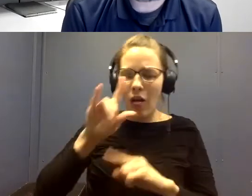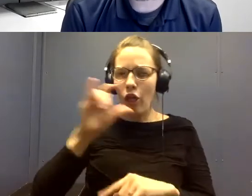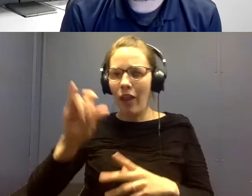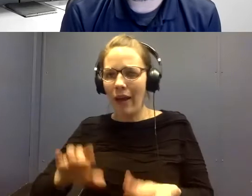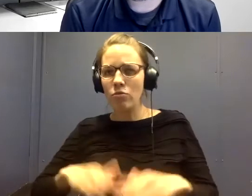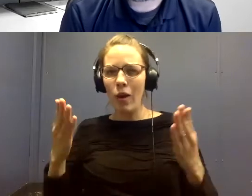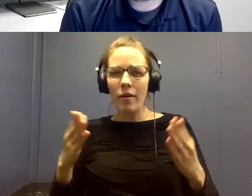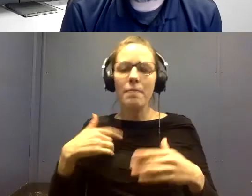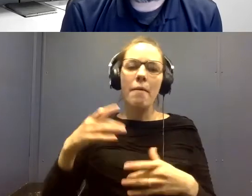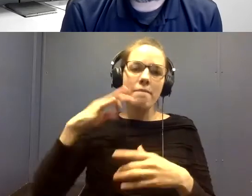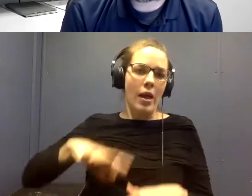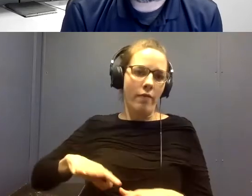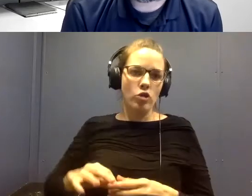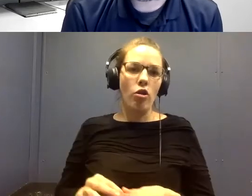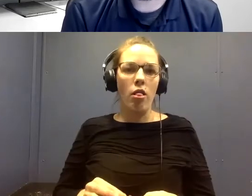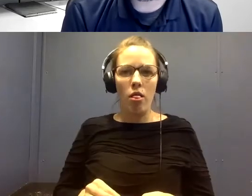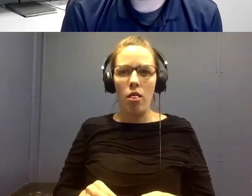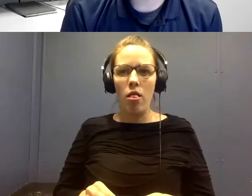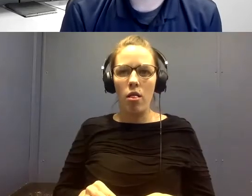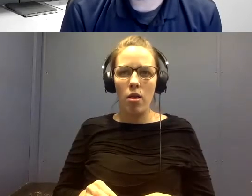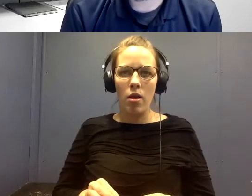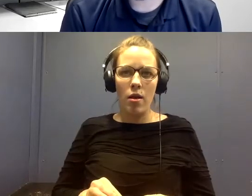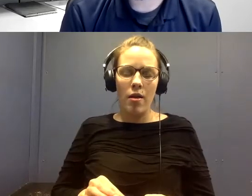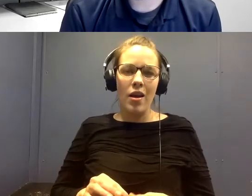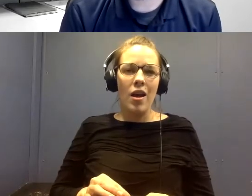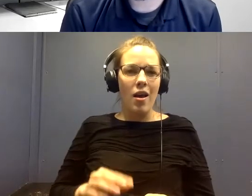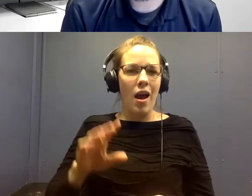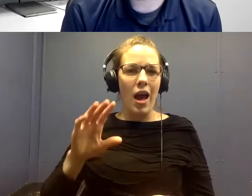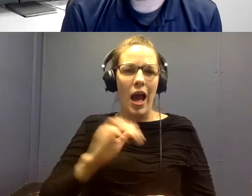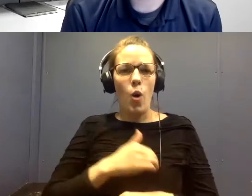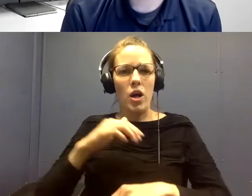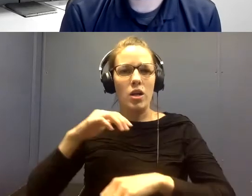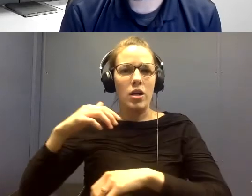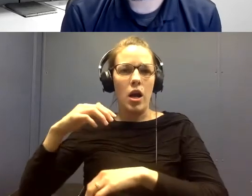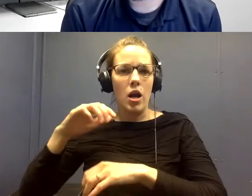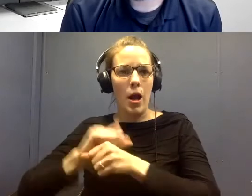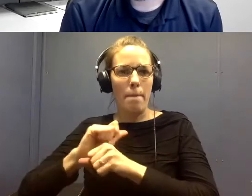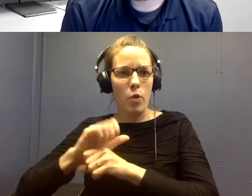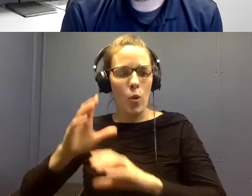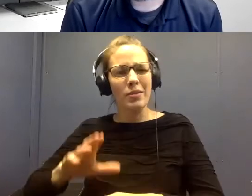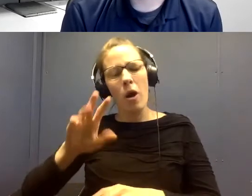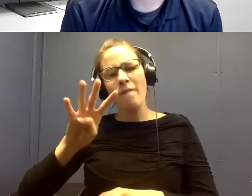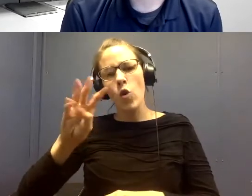been very beneficial. Our employees, so we had about 40% of our population who